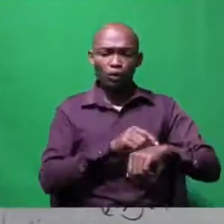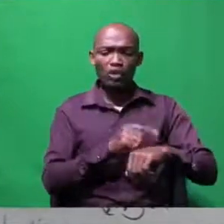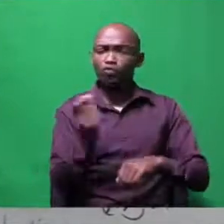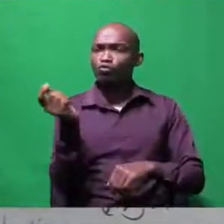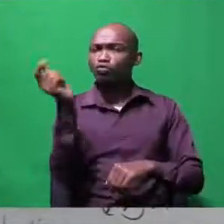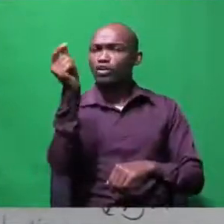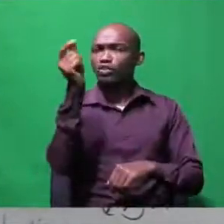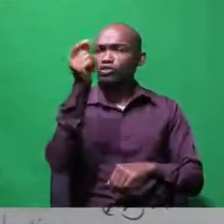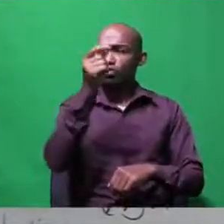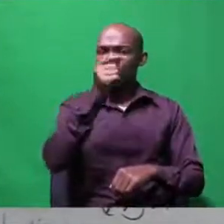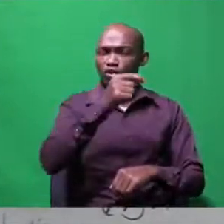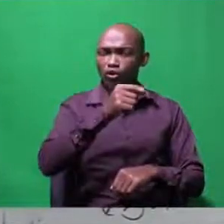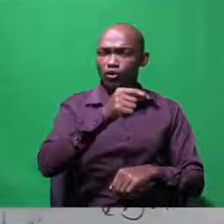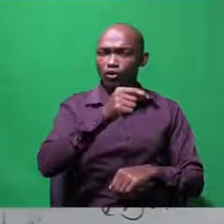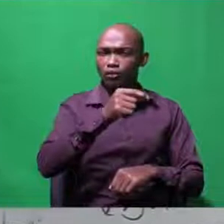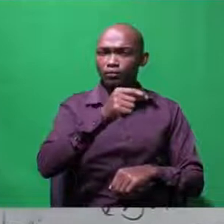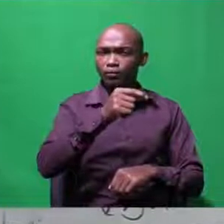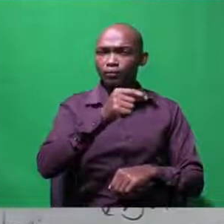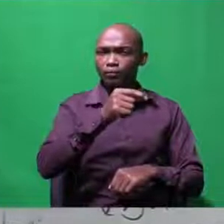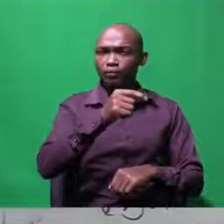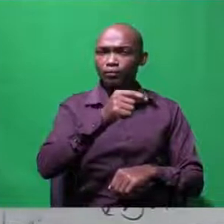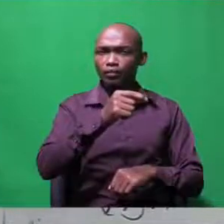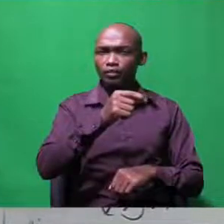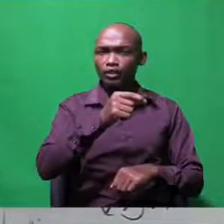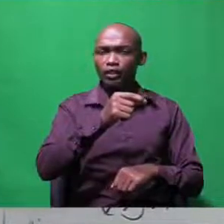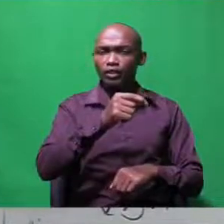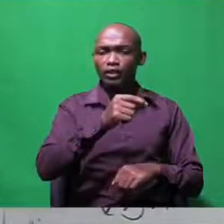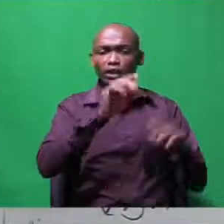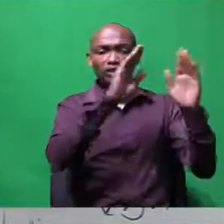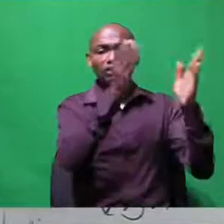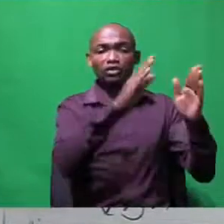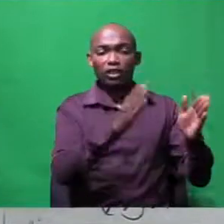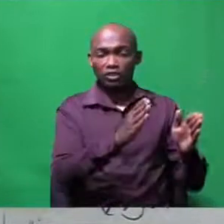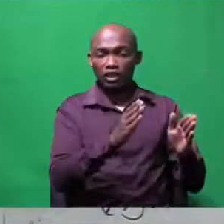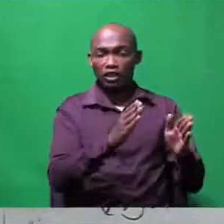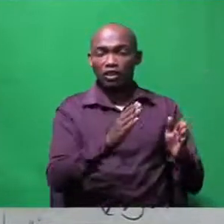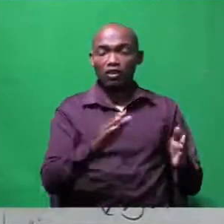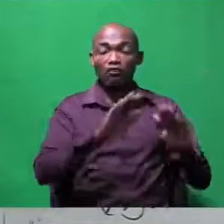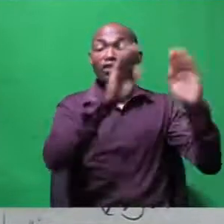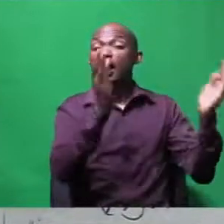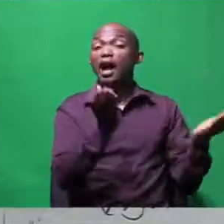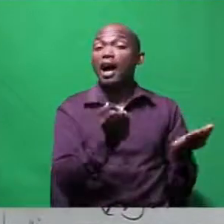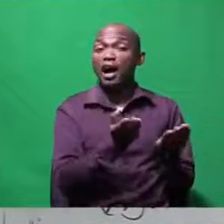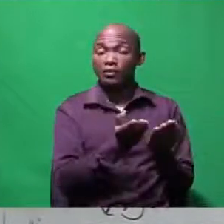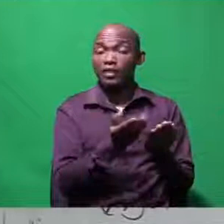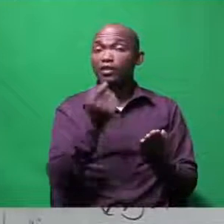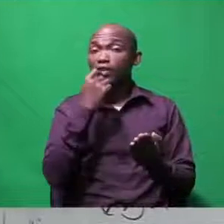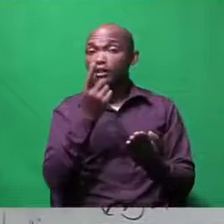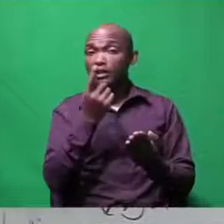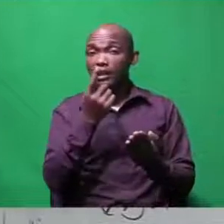draw the interior structure of the earth, we can say in an outer